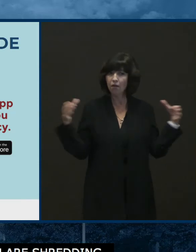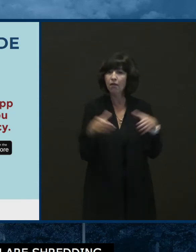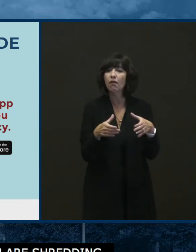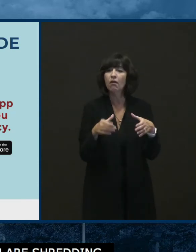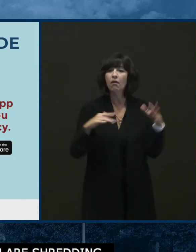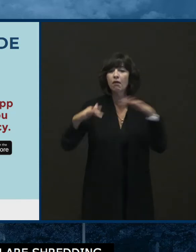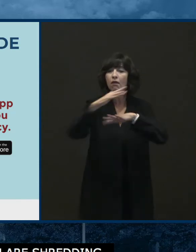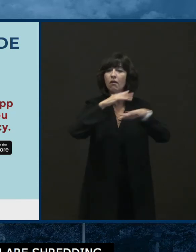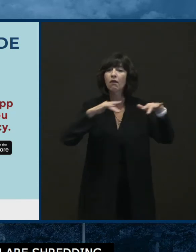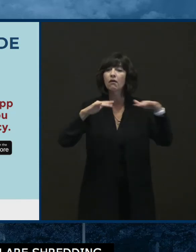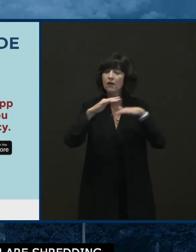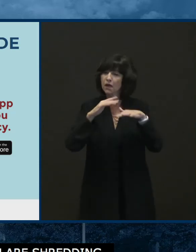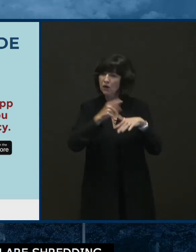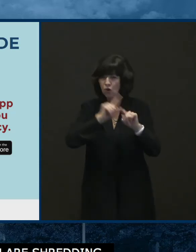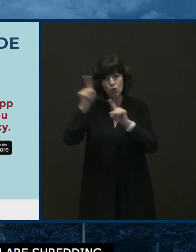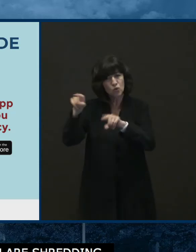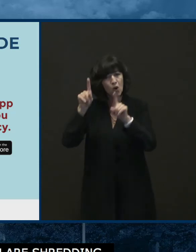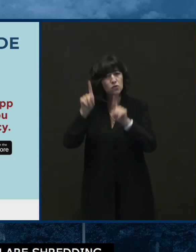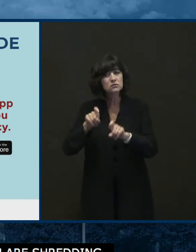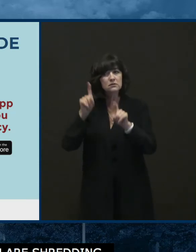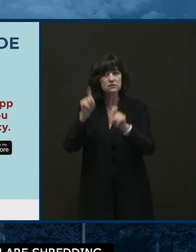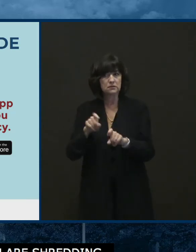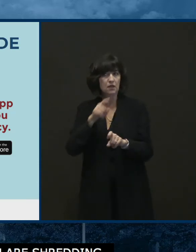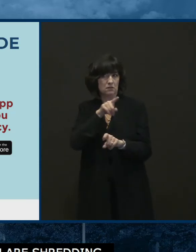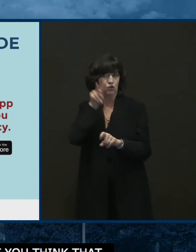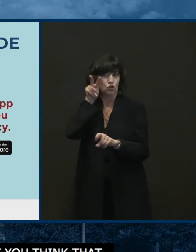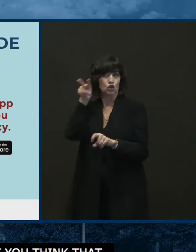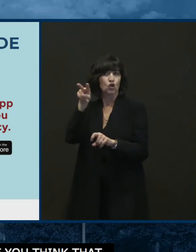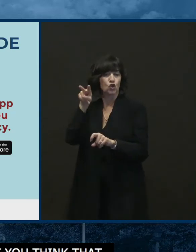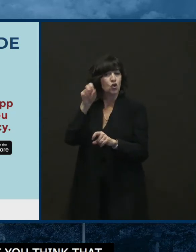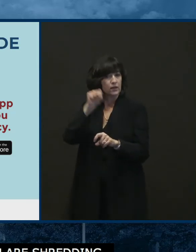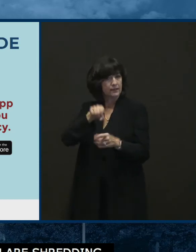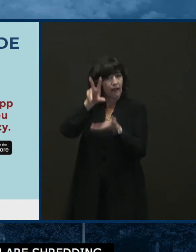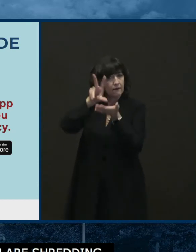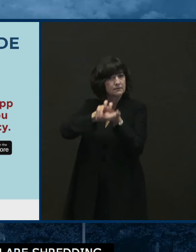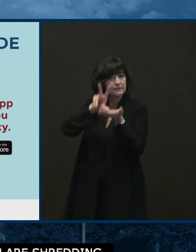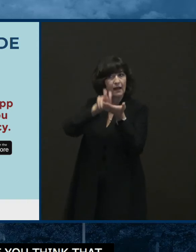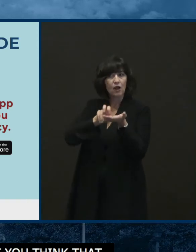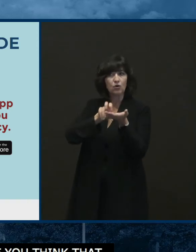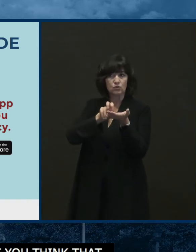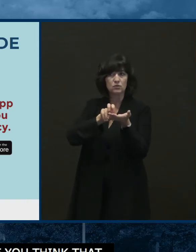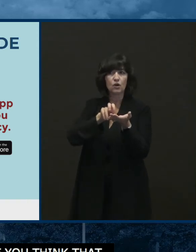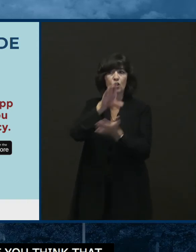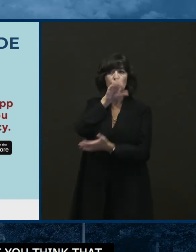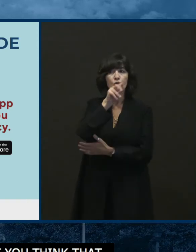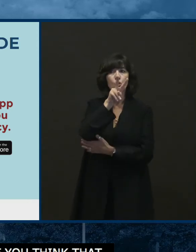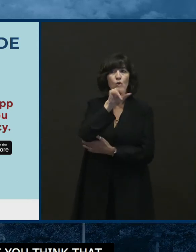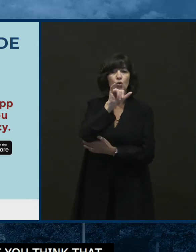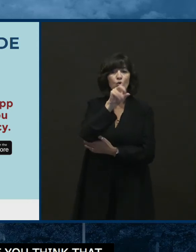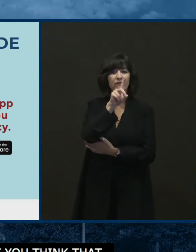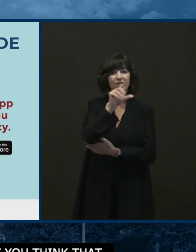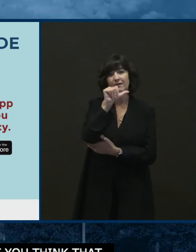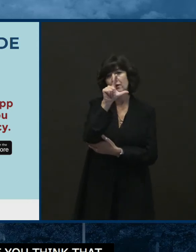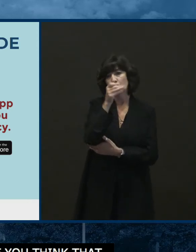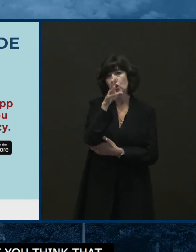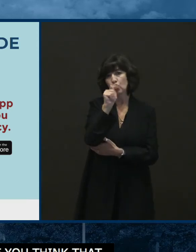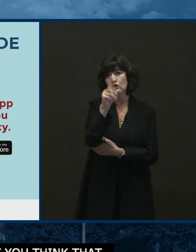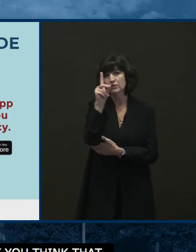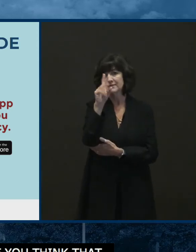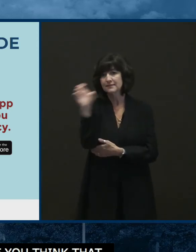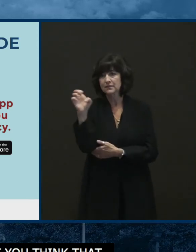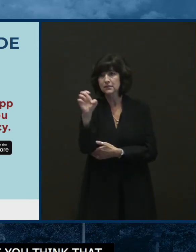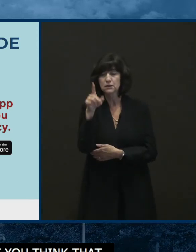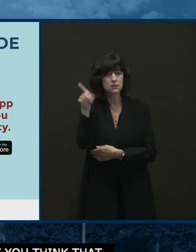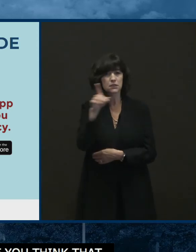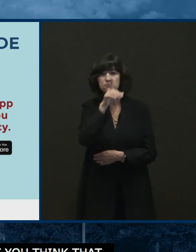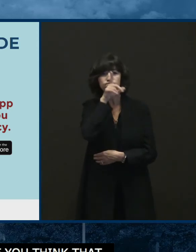download COVID Alert DE. This is an app that you can voluntarily sign up for. It's anonymous.